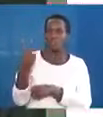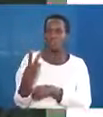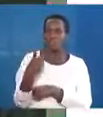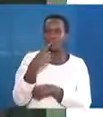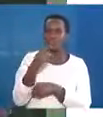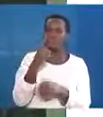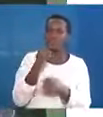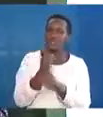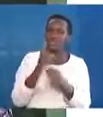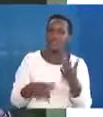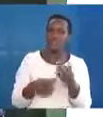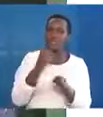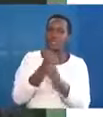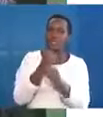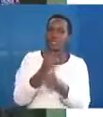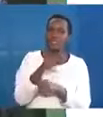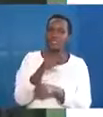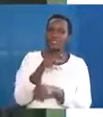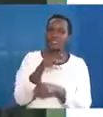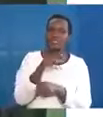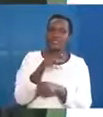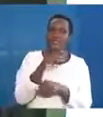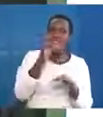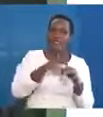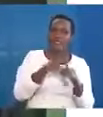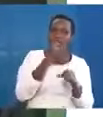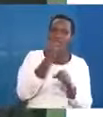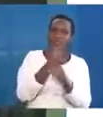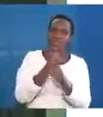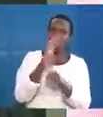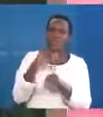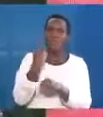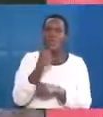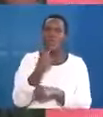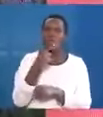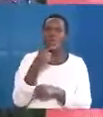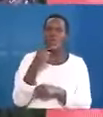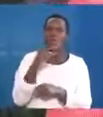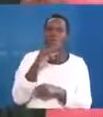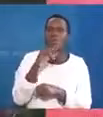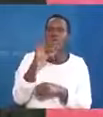conducted by an electoral commission appointed through the